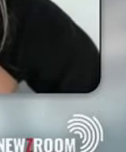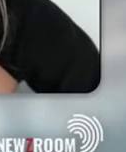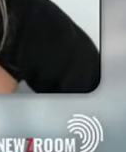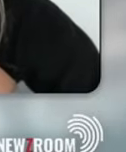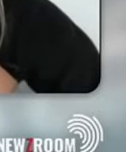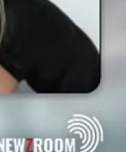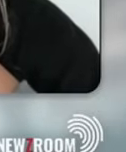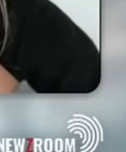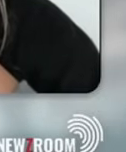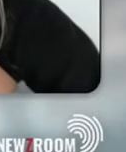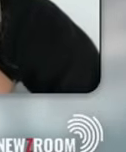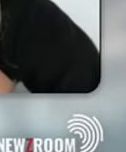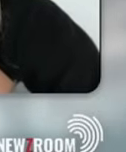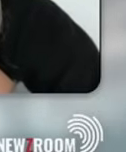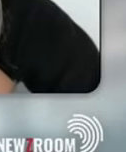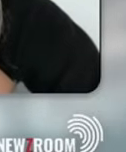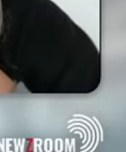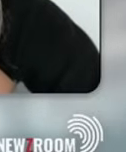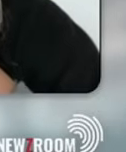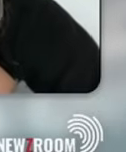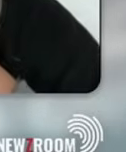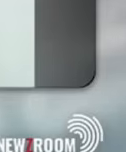To what would you attribute your decline?